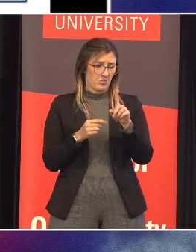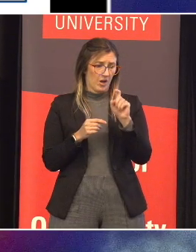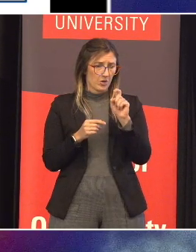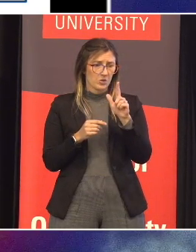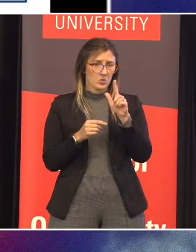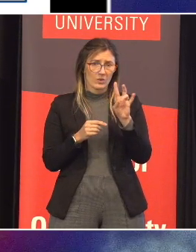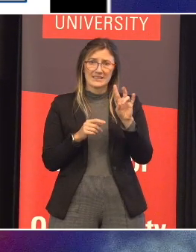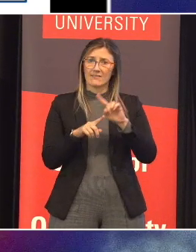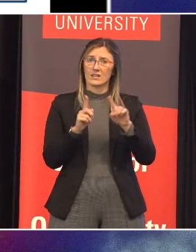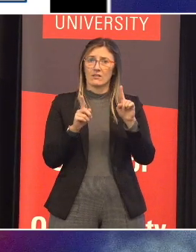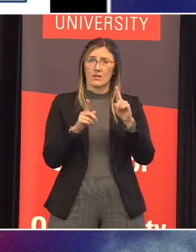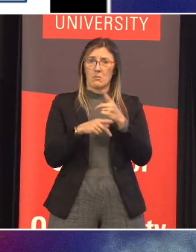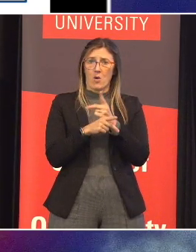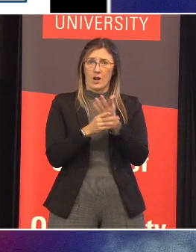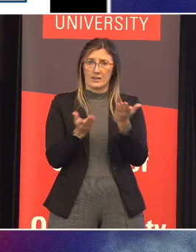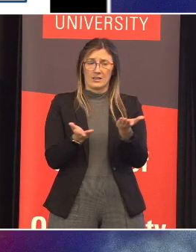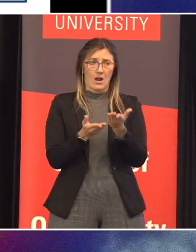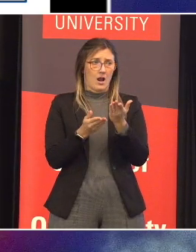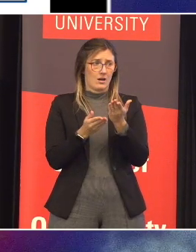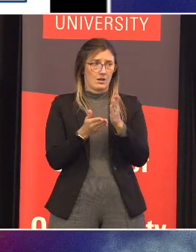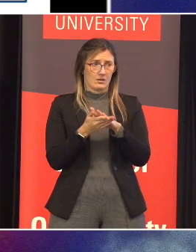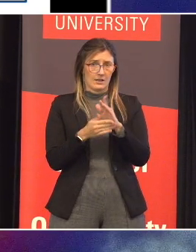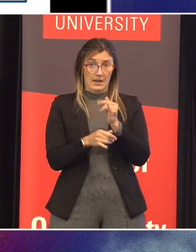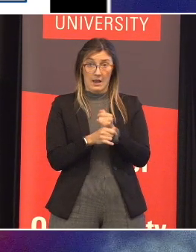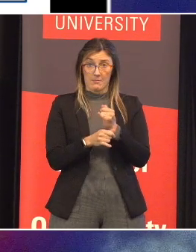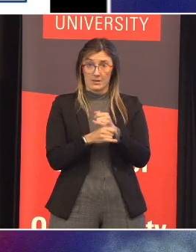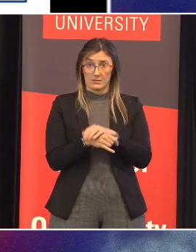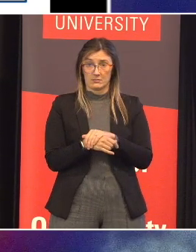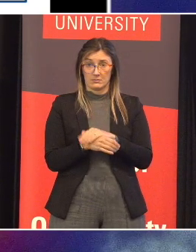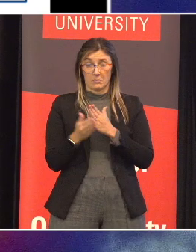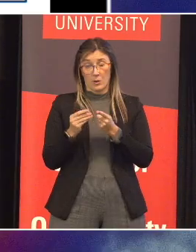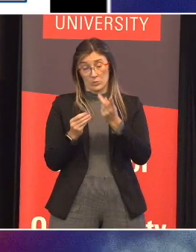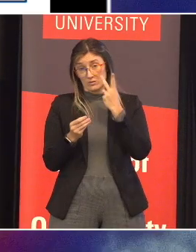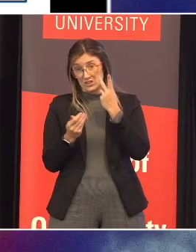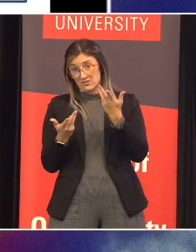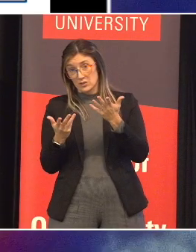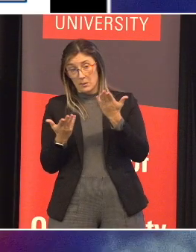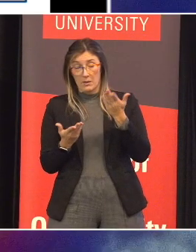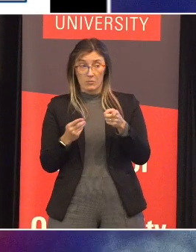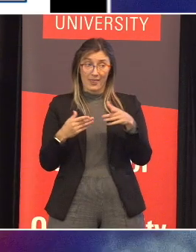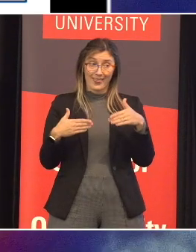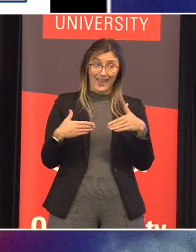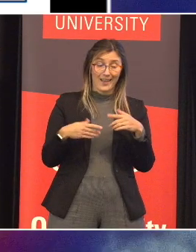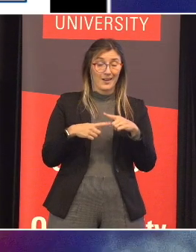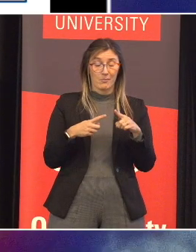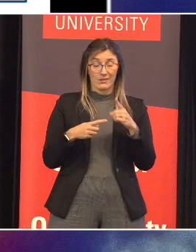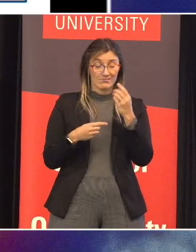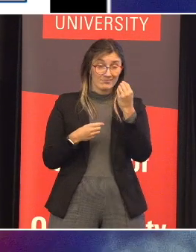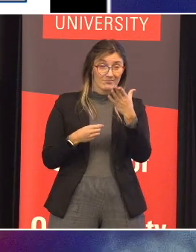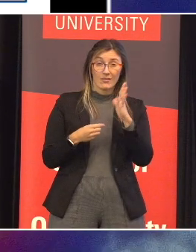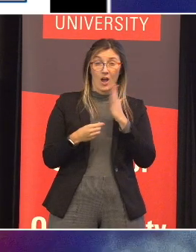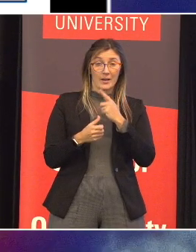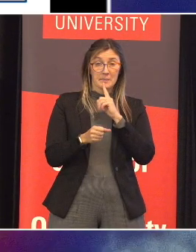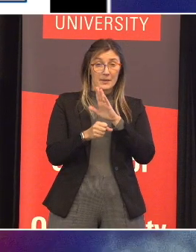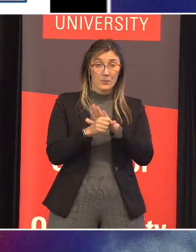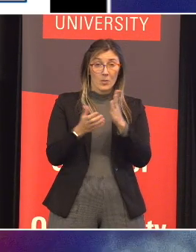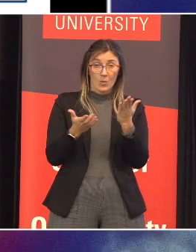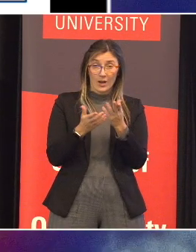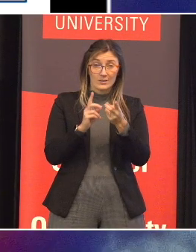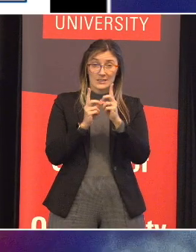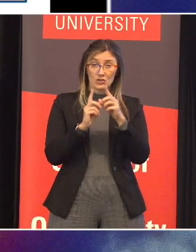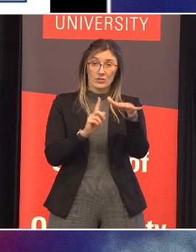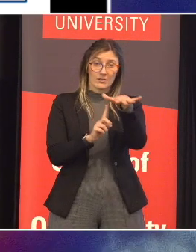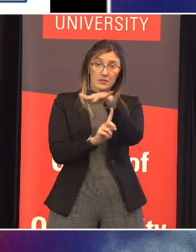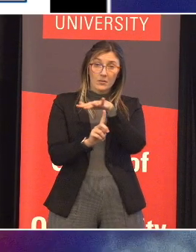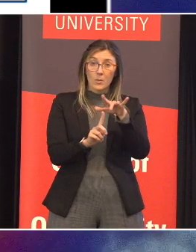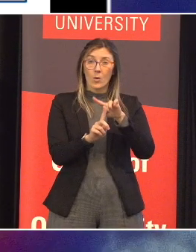seen it, but let me know. And our commitment is that we're going to create digital environments where every member of our